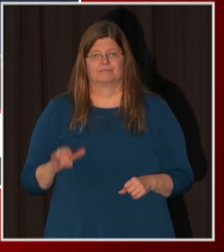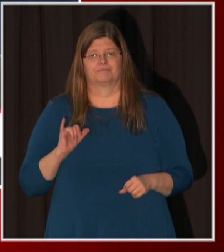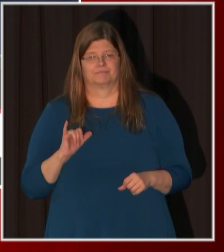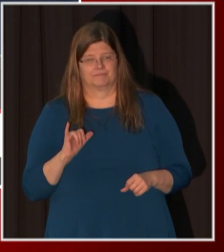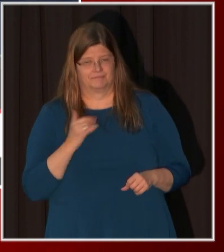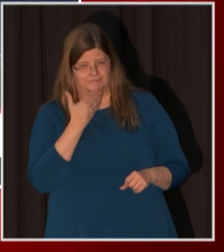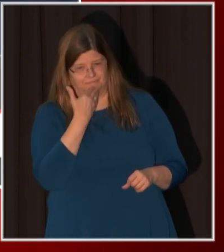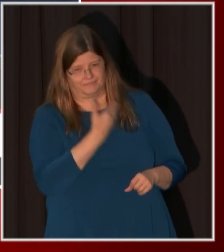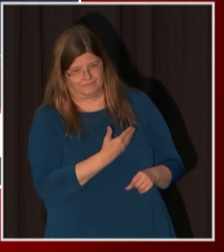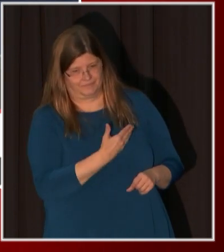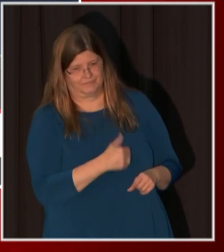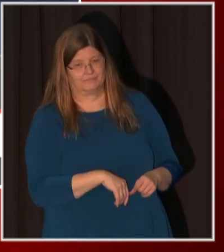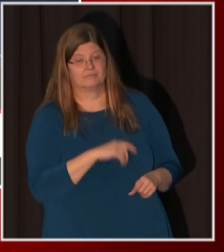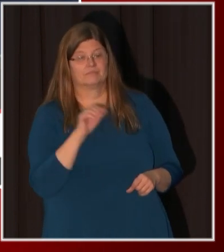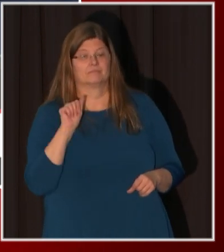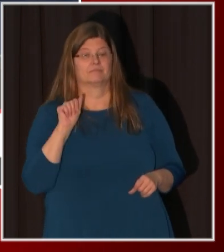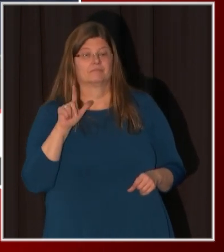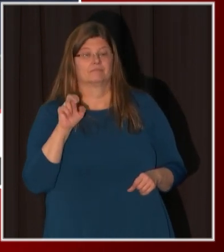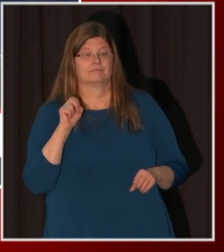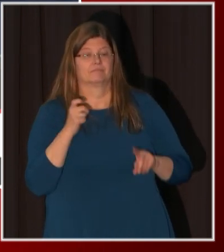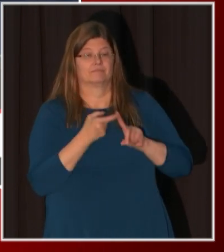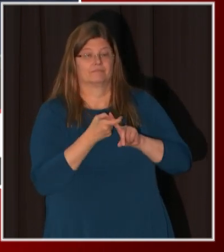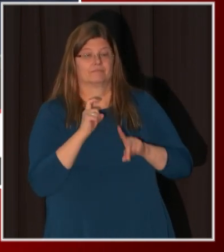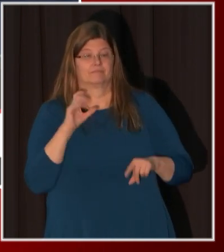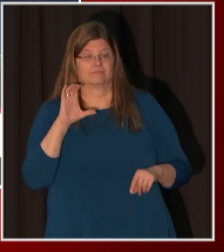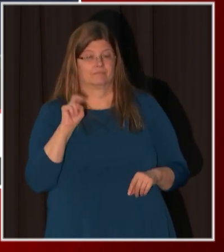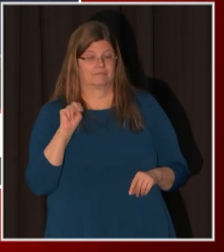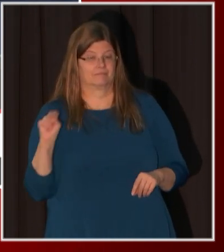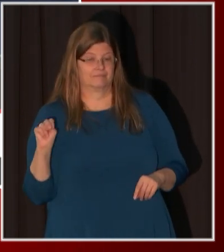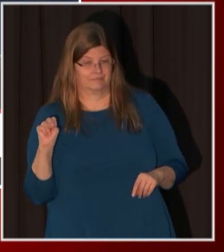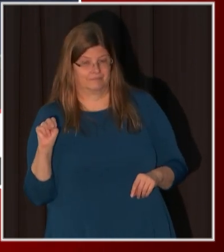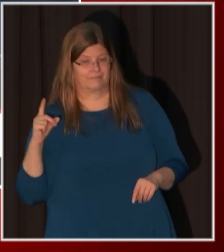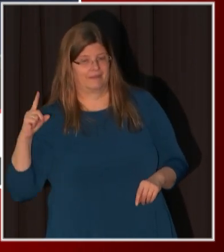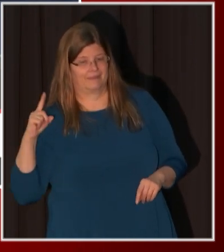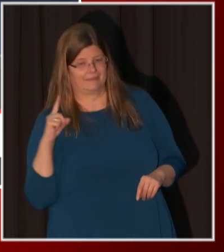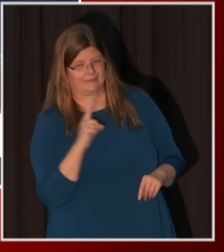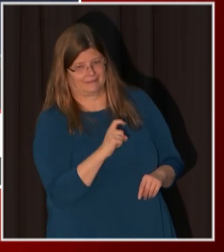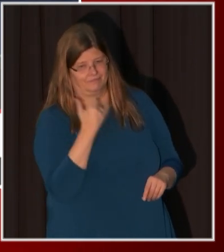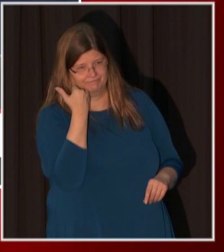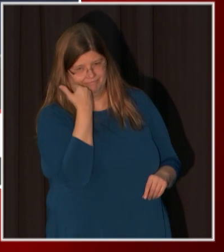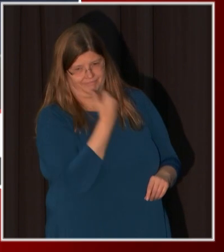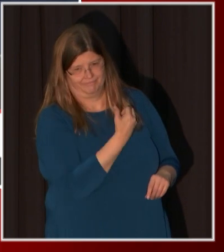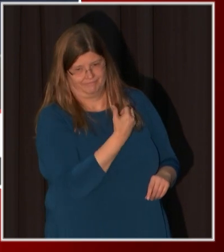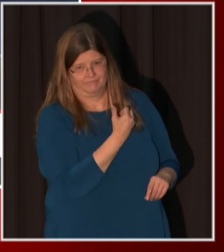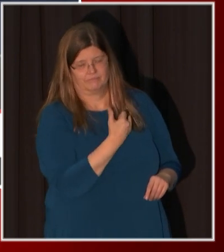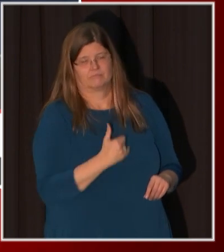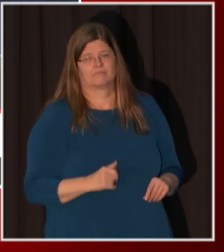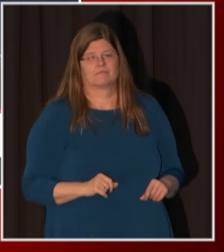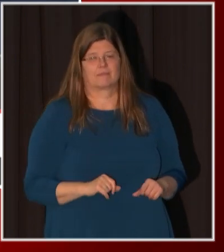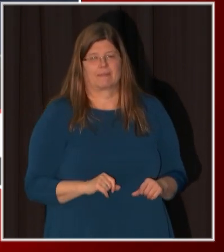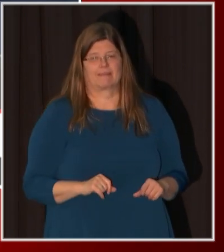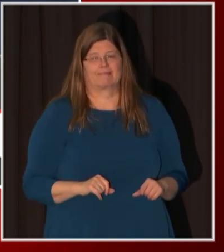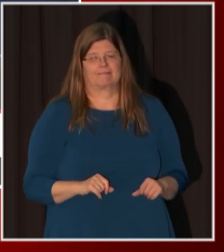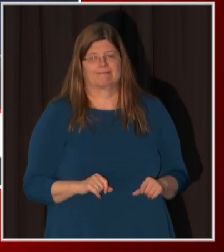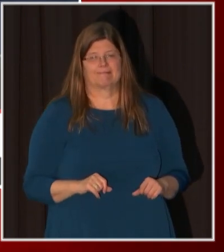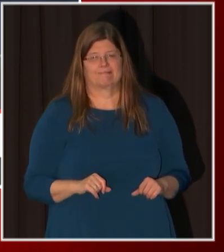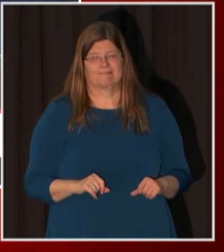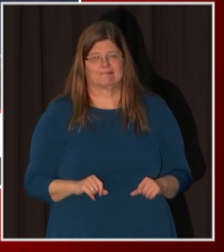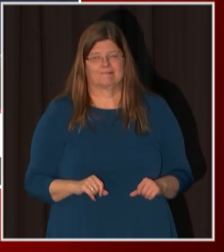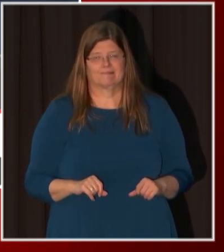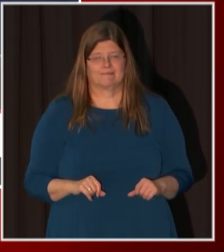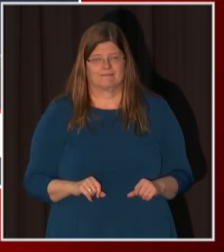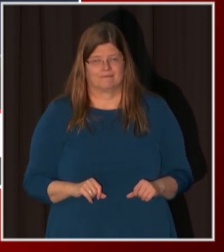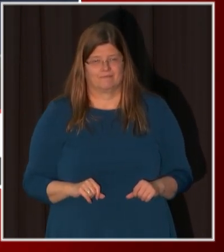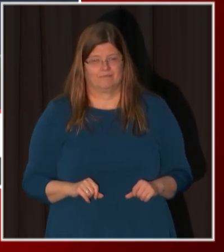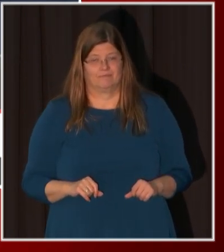Alex, CNN. Mayor Bowser, thanks so much for taking my question. Yeah. I wanted to follow up on Ambassador